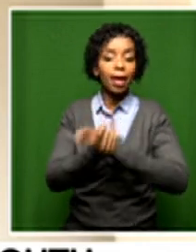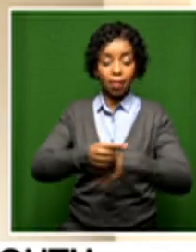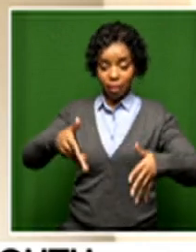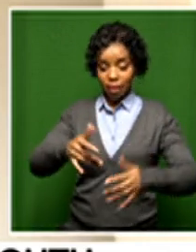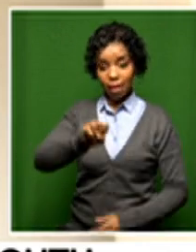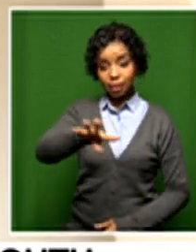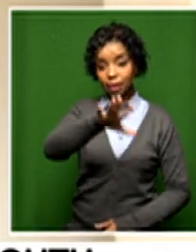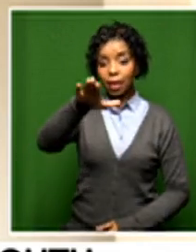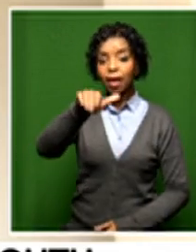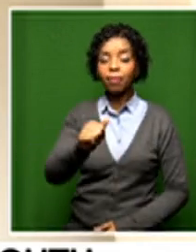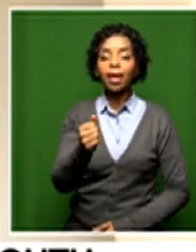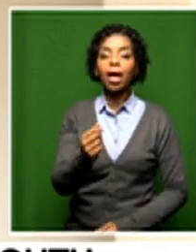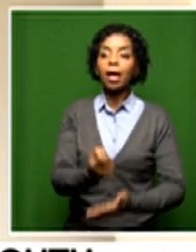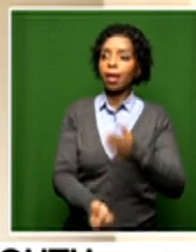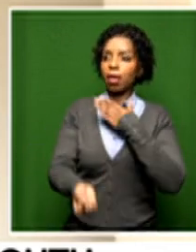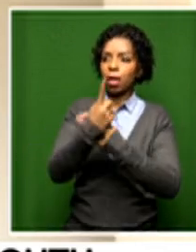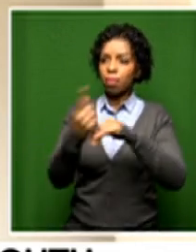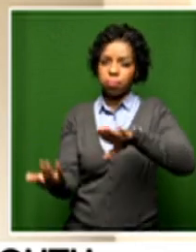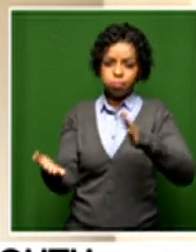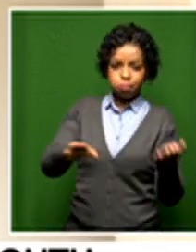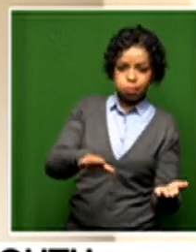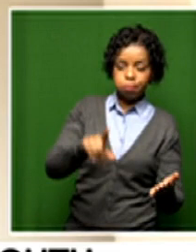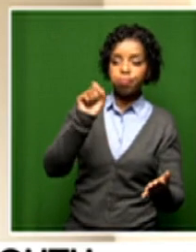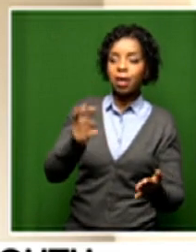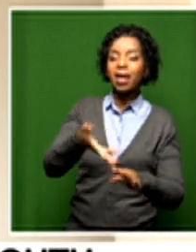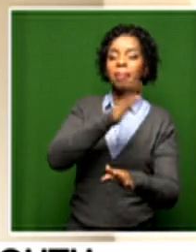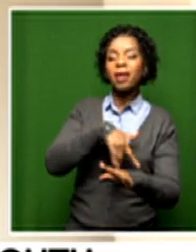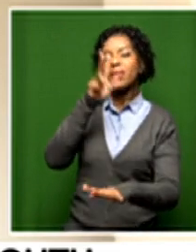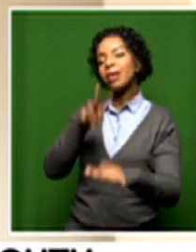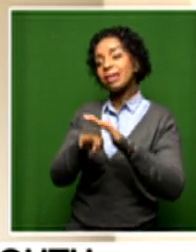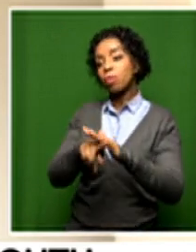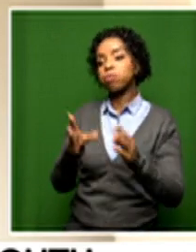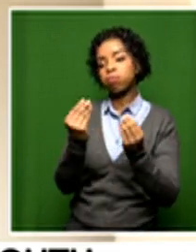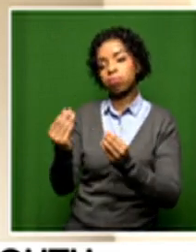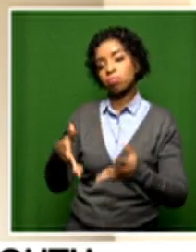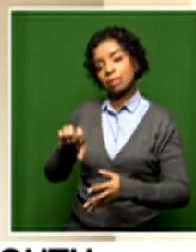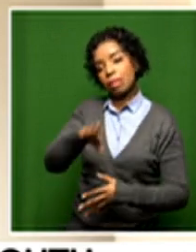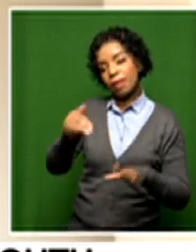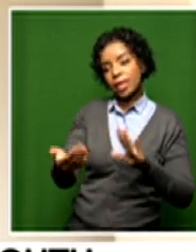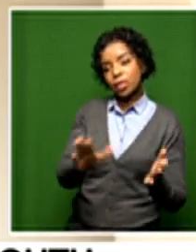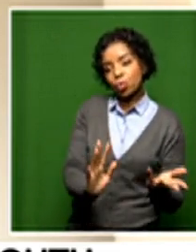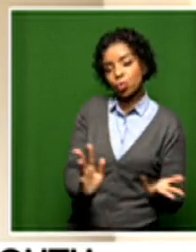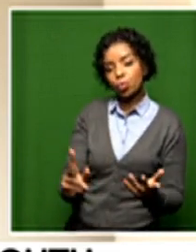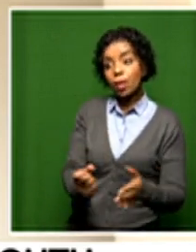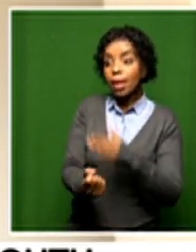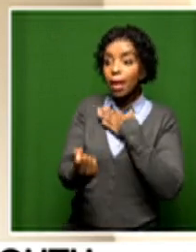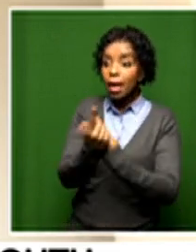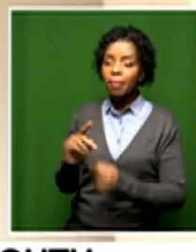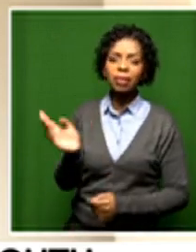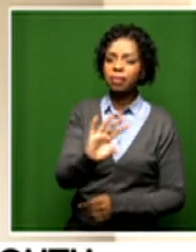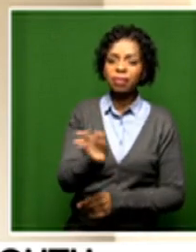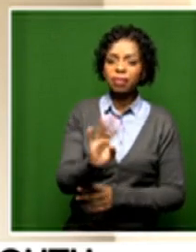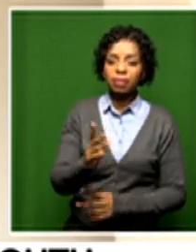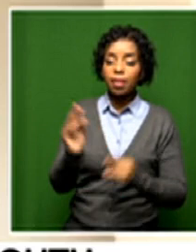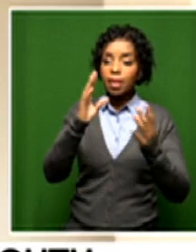that was said to be the possibility, and the numbers didn't go as necessarily as high as what we could have feared, but